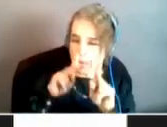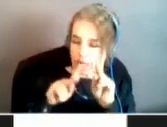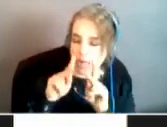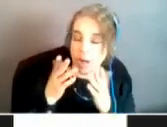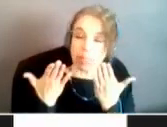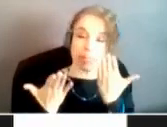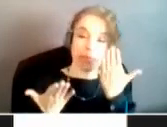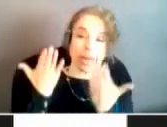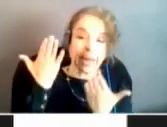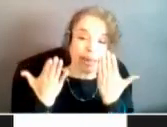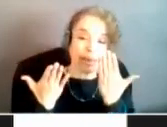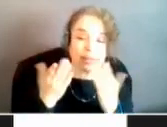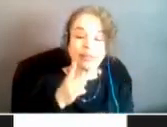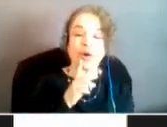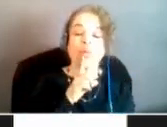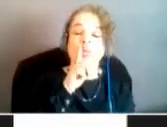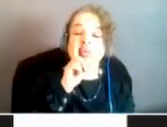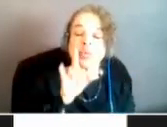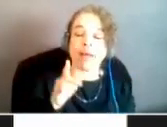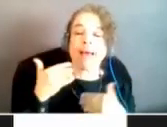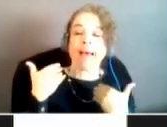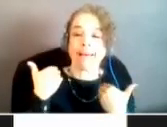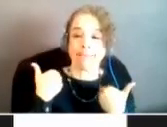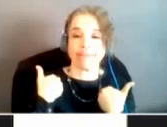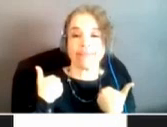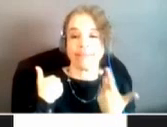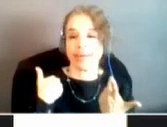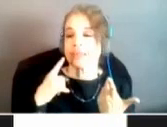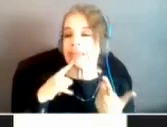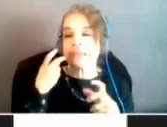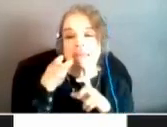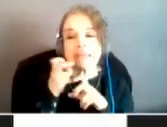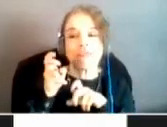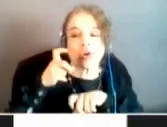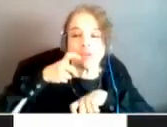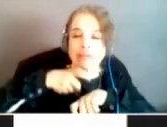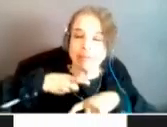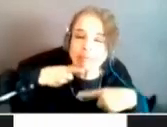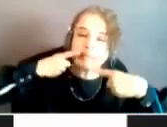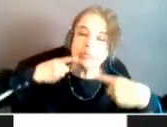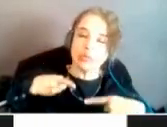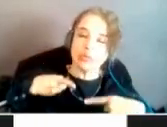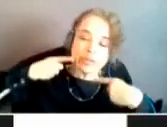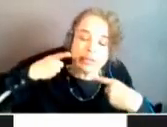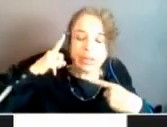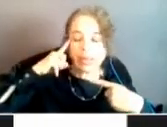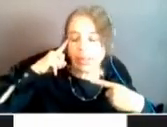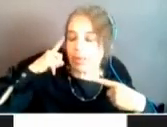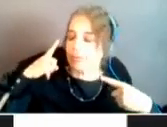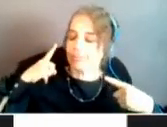be really having a very difficult time. We know complicated grief